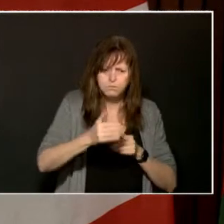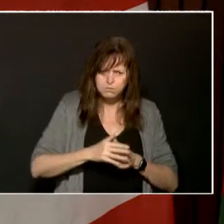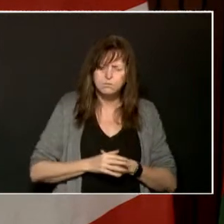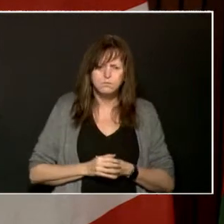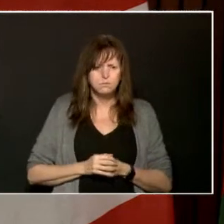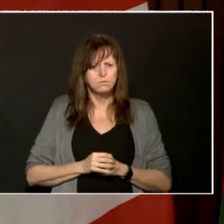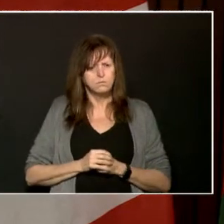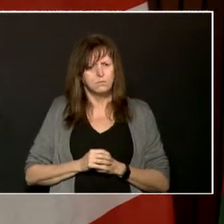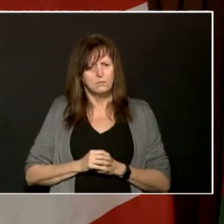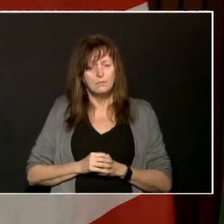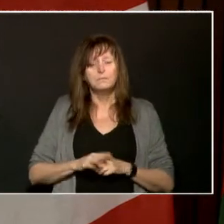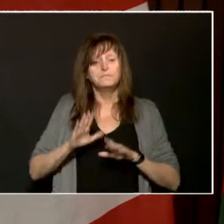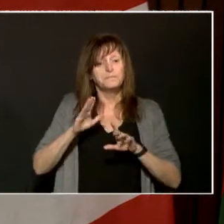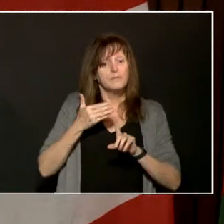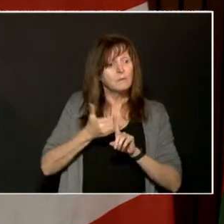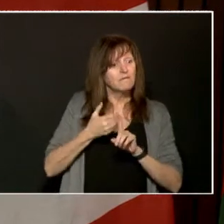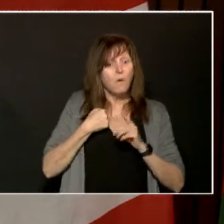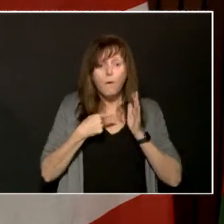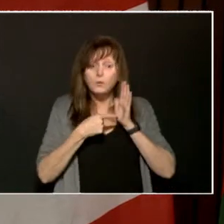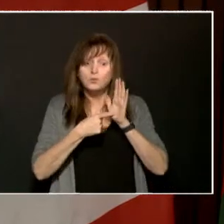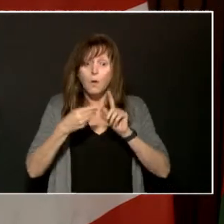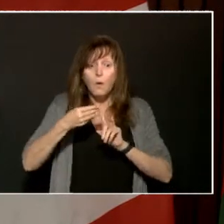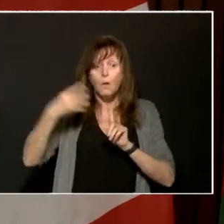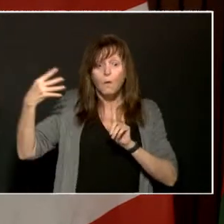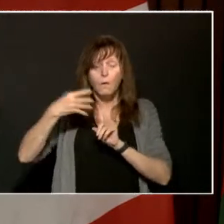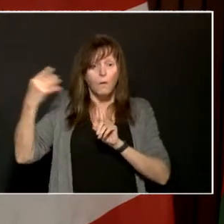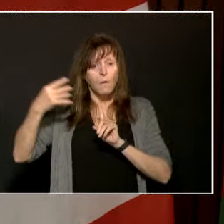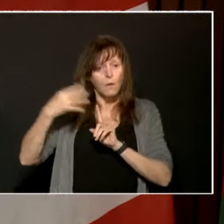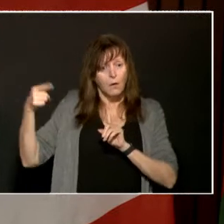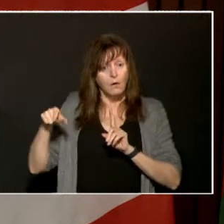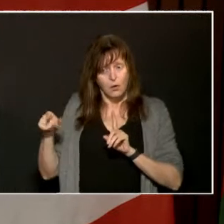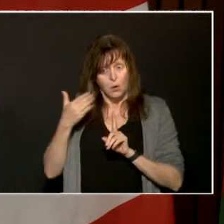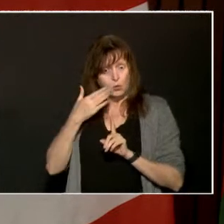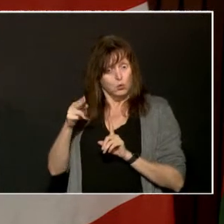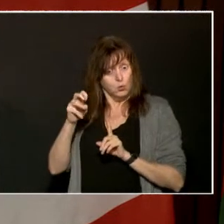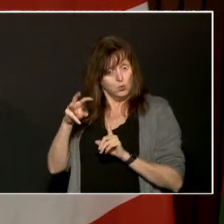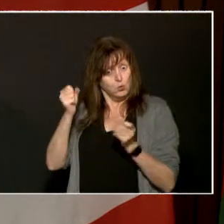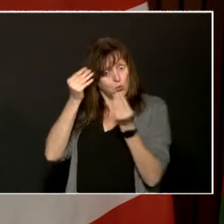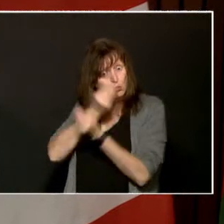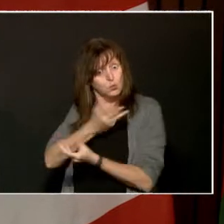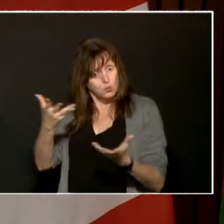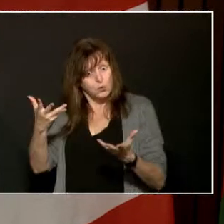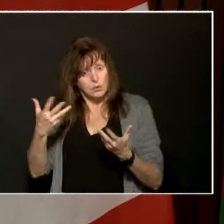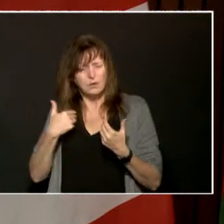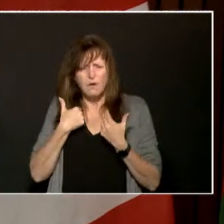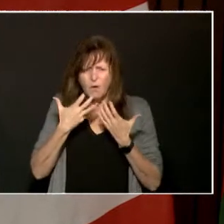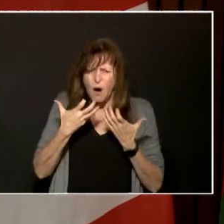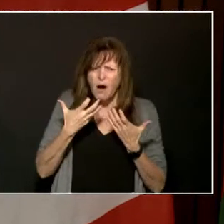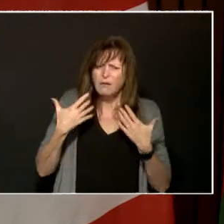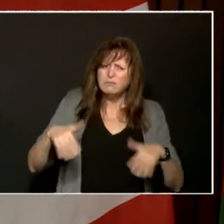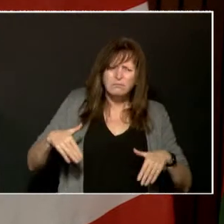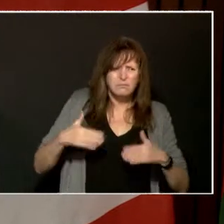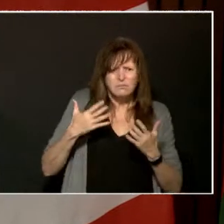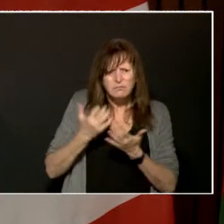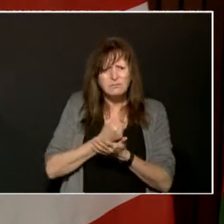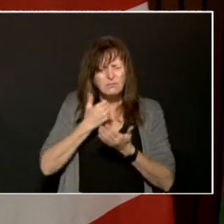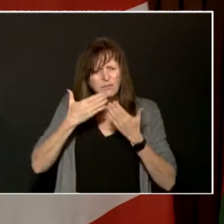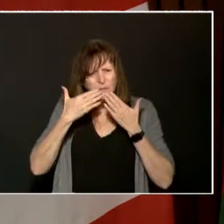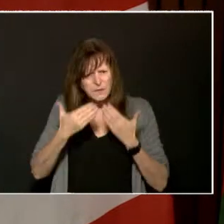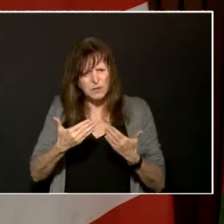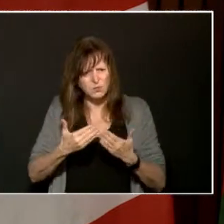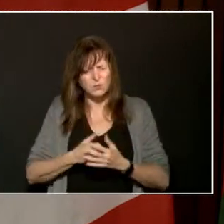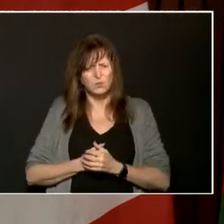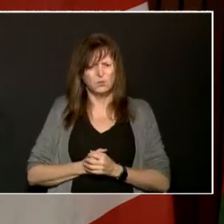results today, which are mostly good news, let me start by thanking you for our progress. And now, let's get